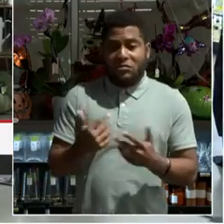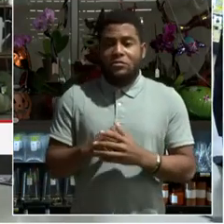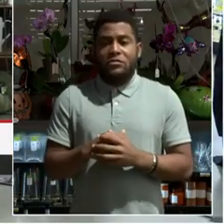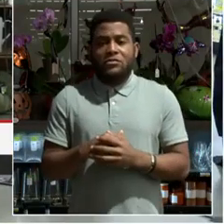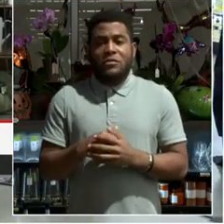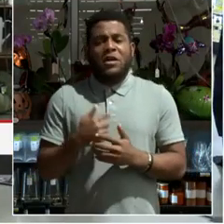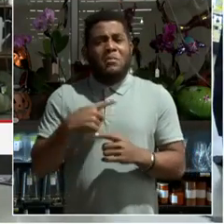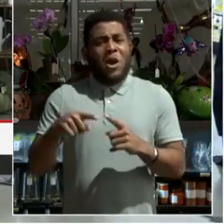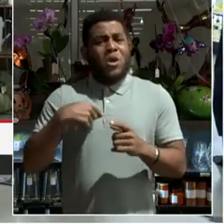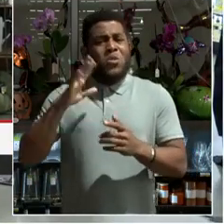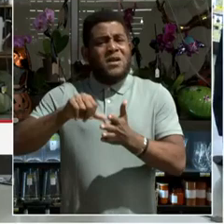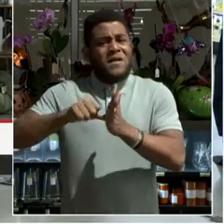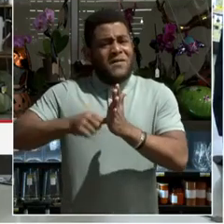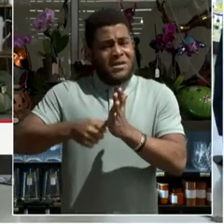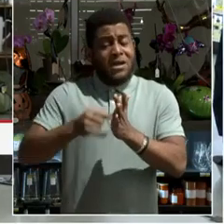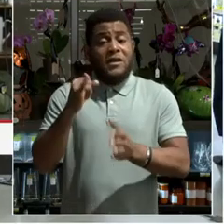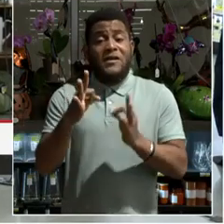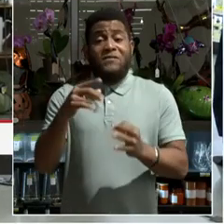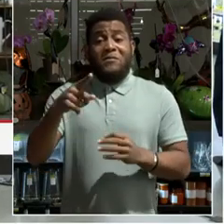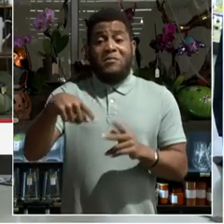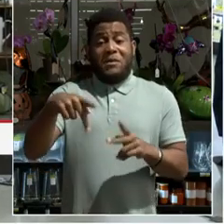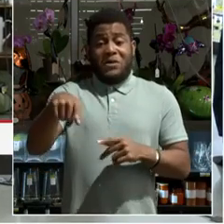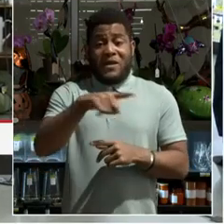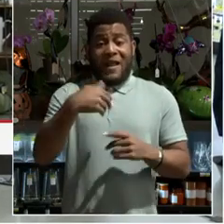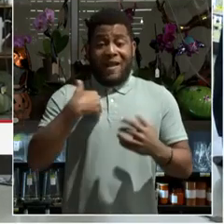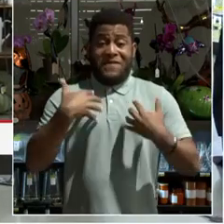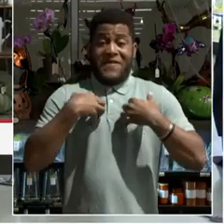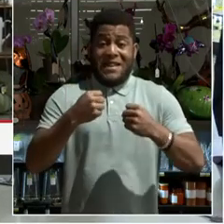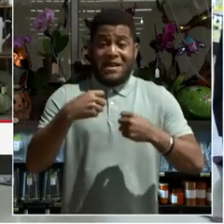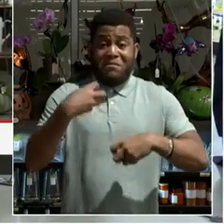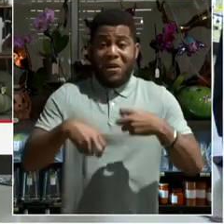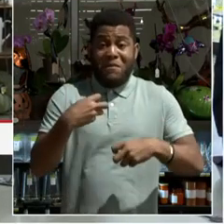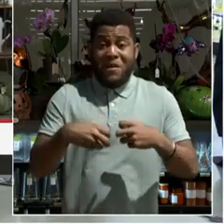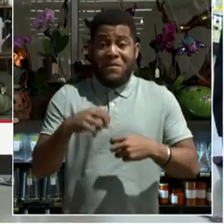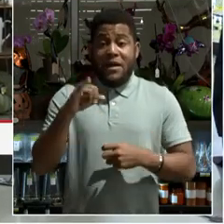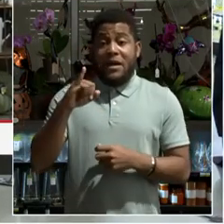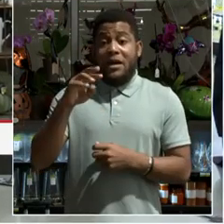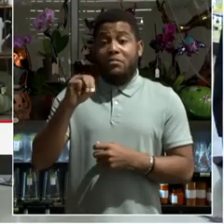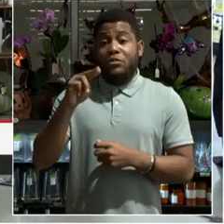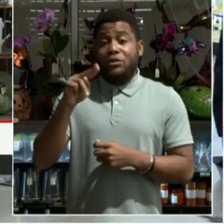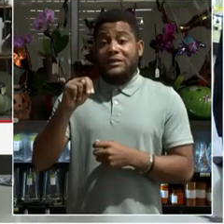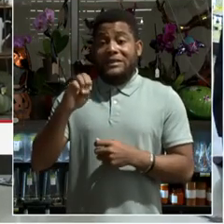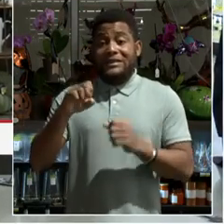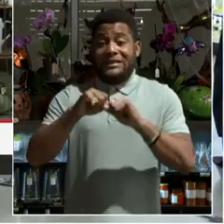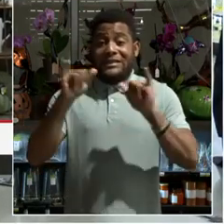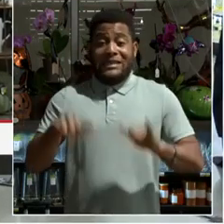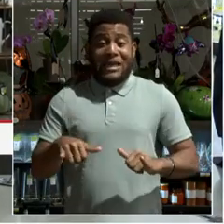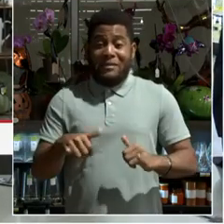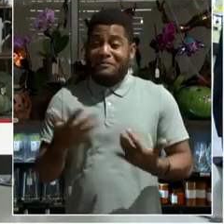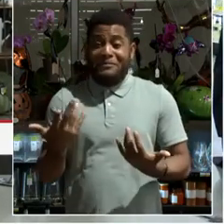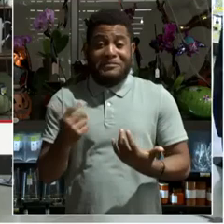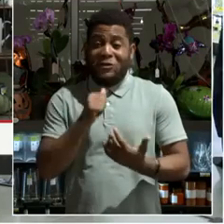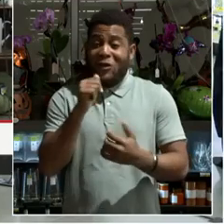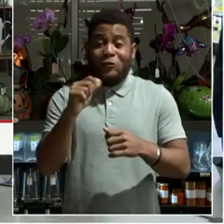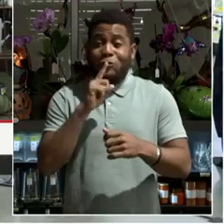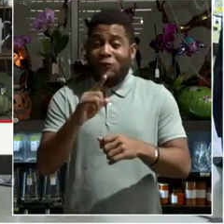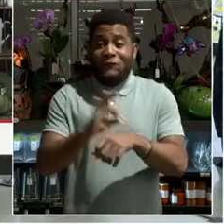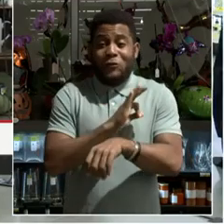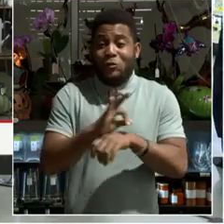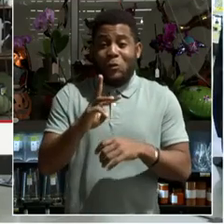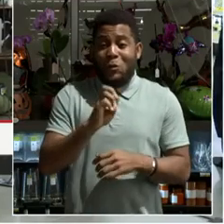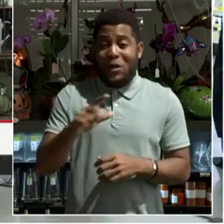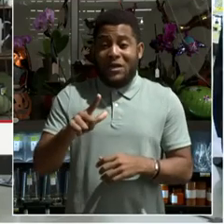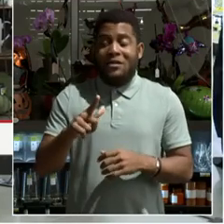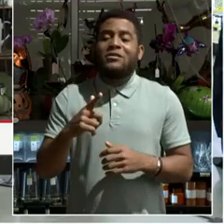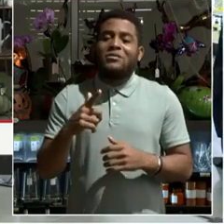if people are immunosuppressed or their immune system does not function as well as others, the recommendation has already been made